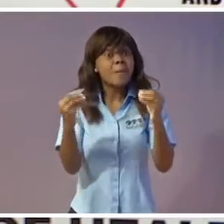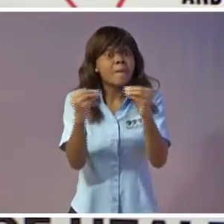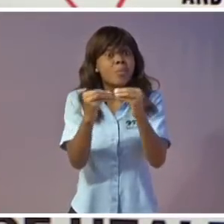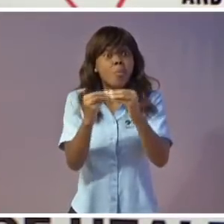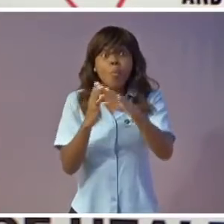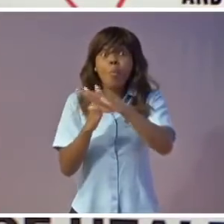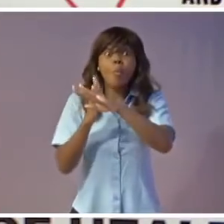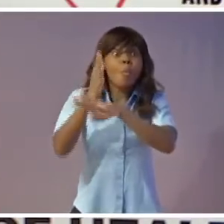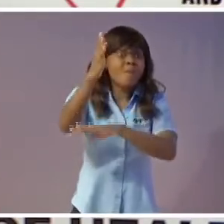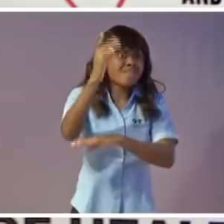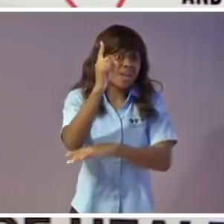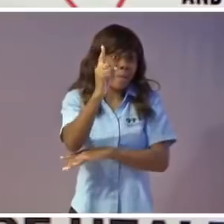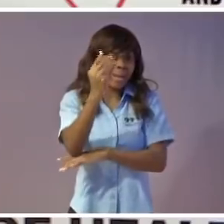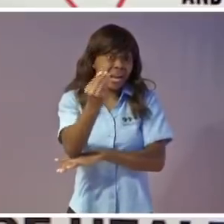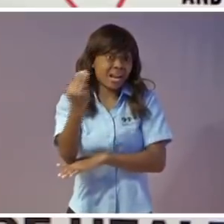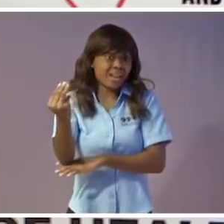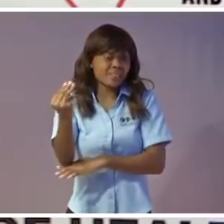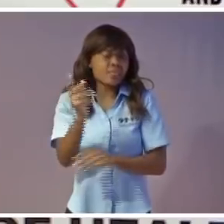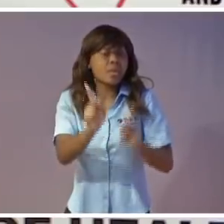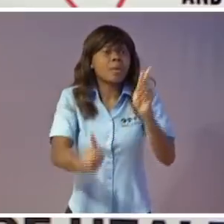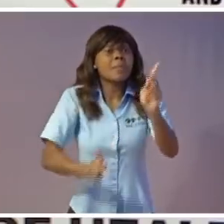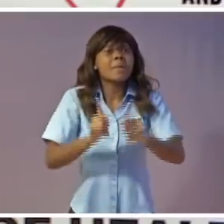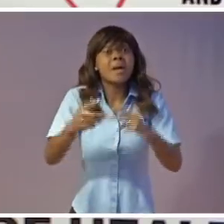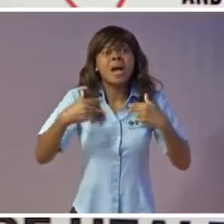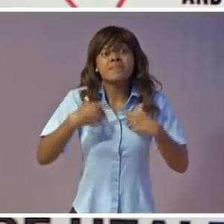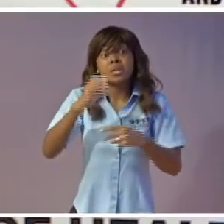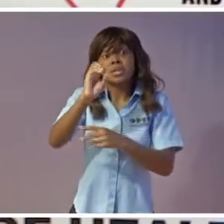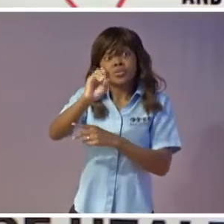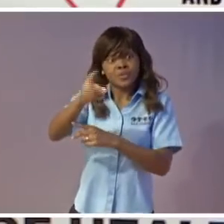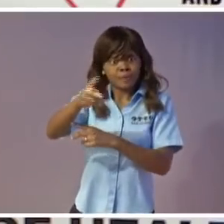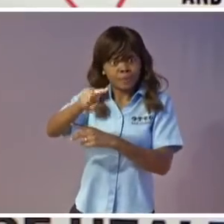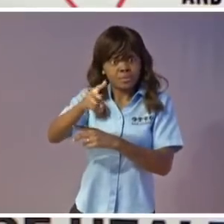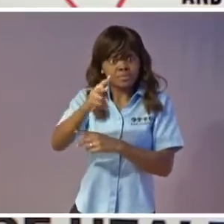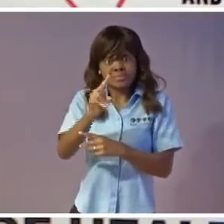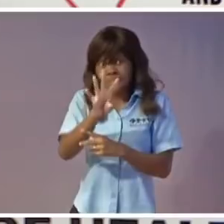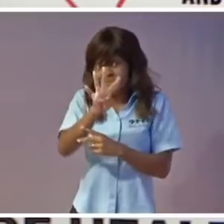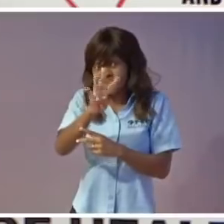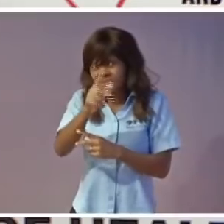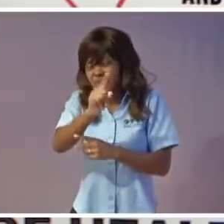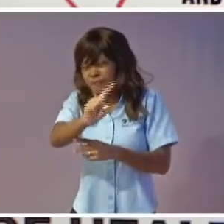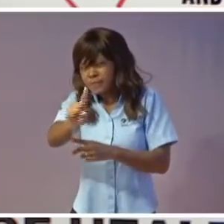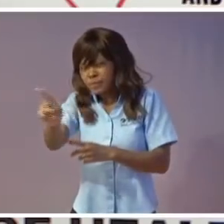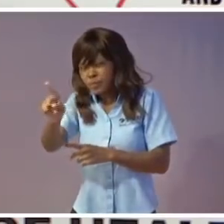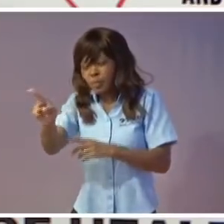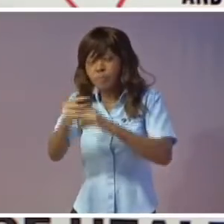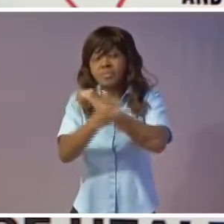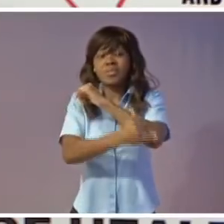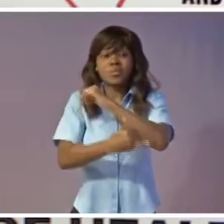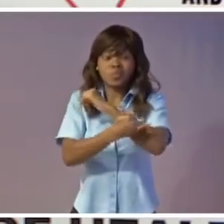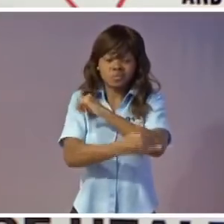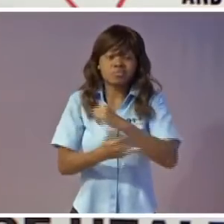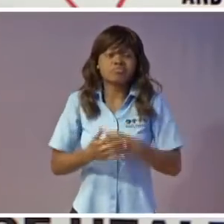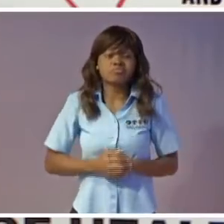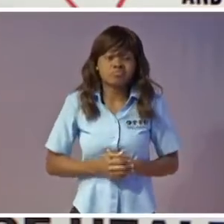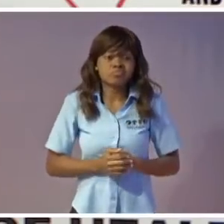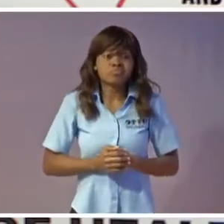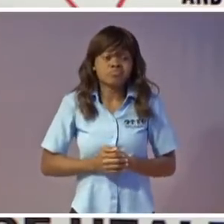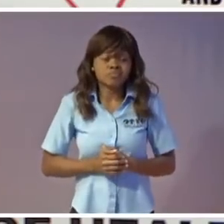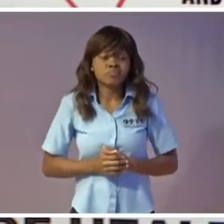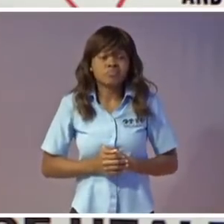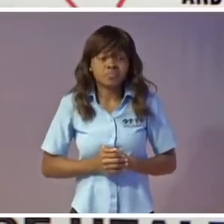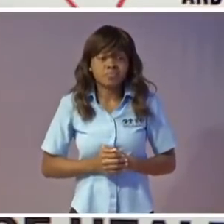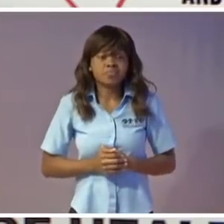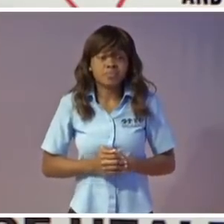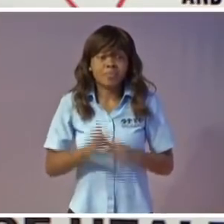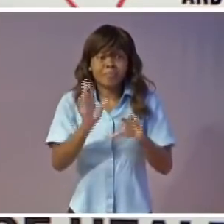I'll just give you some vaccination statistics globally to show that vaccinations are being used globally,